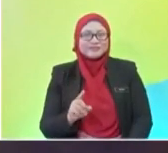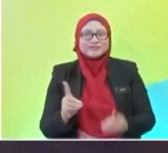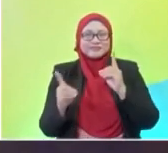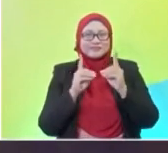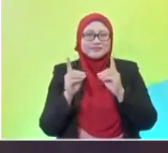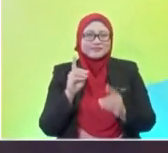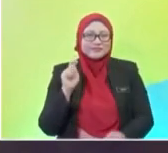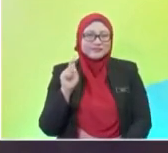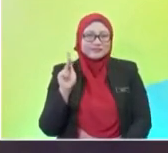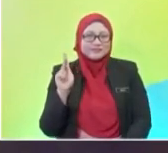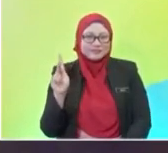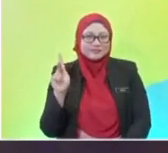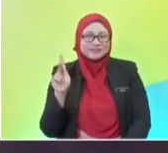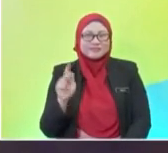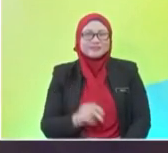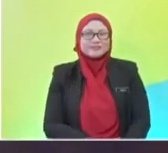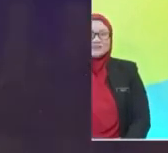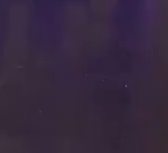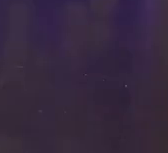Kenanga for Prasekolah Bahasa Inggeris.